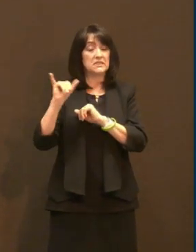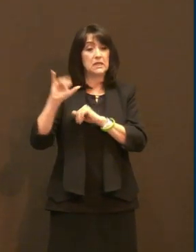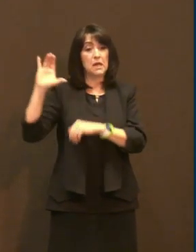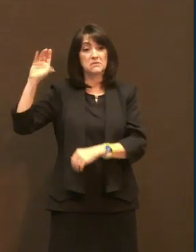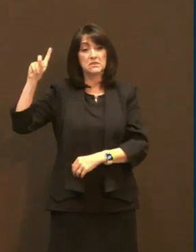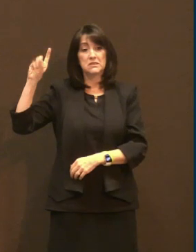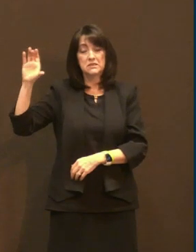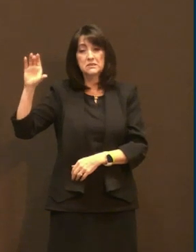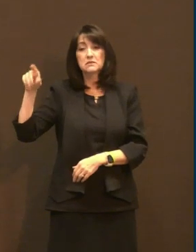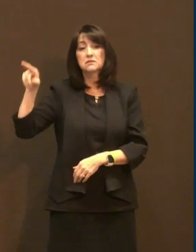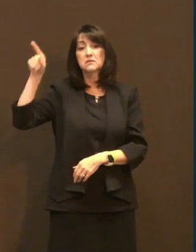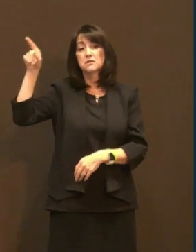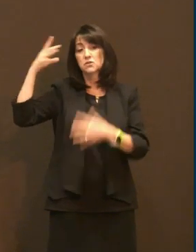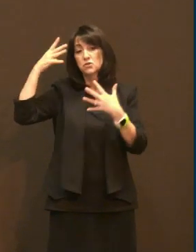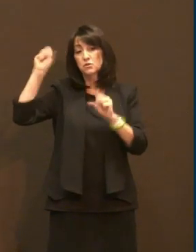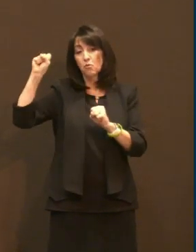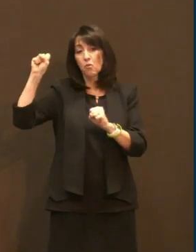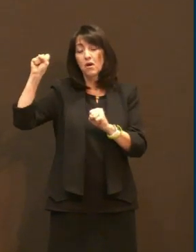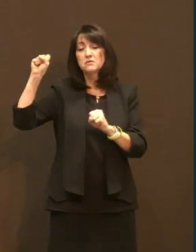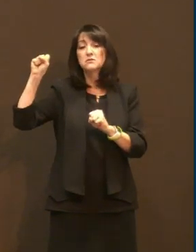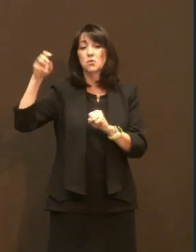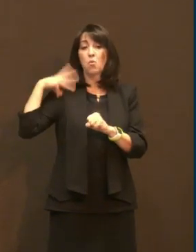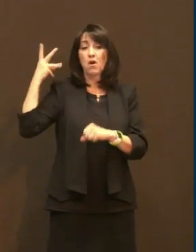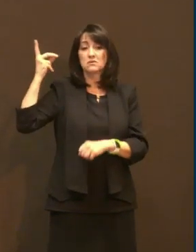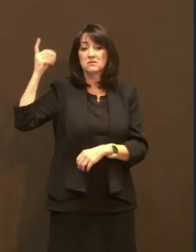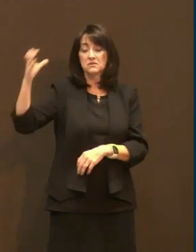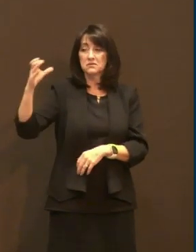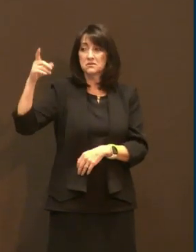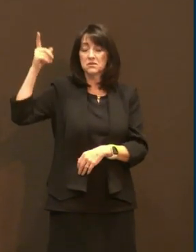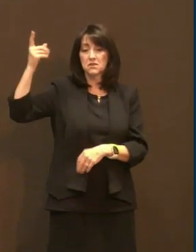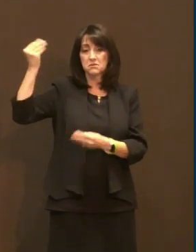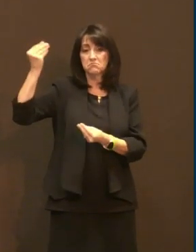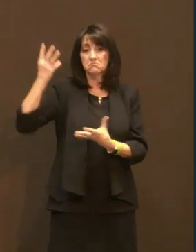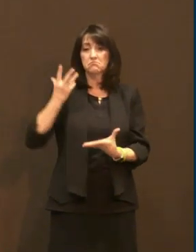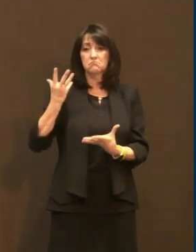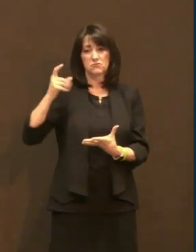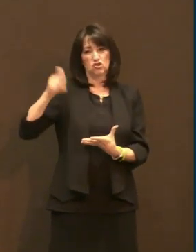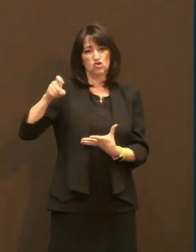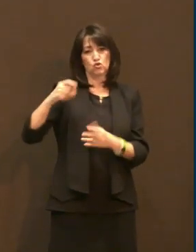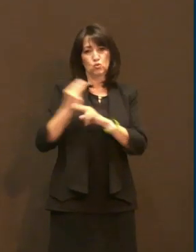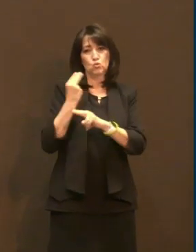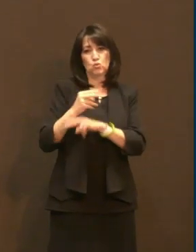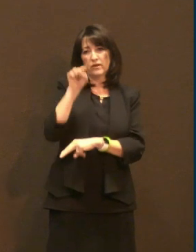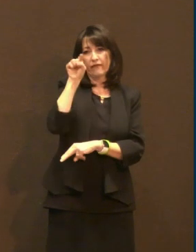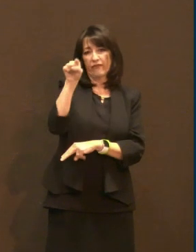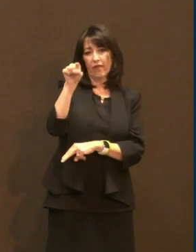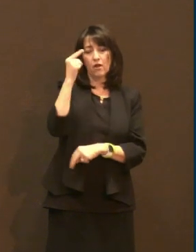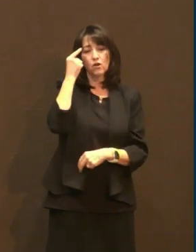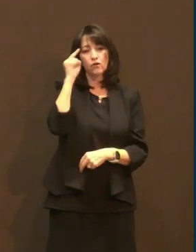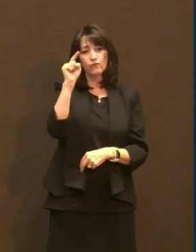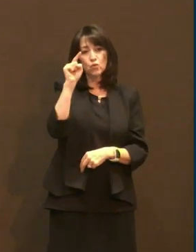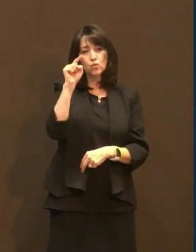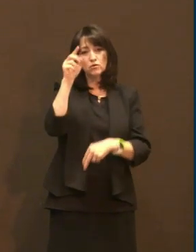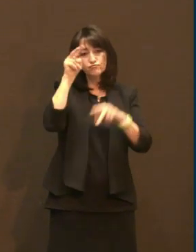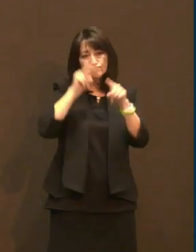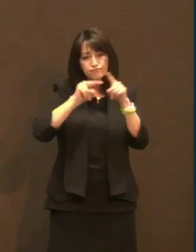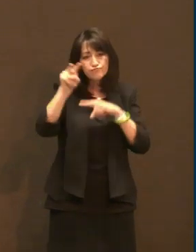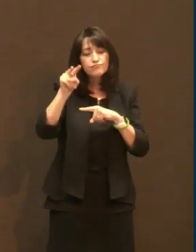is recommending, and focus instead of the day-to-day number of new positive